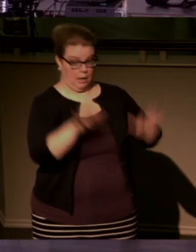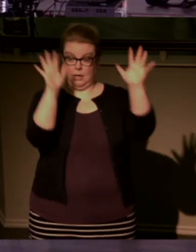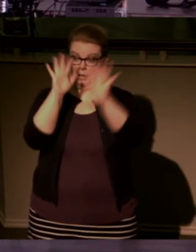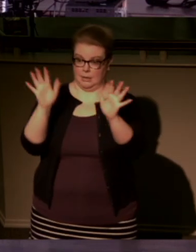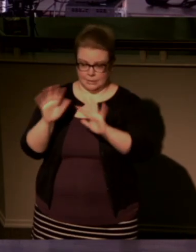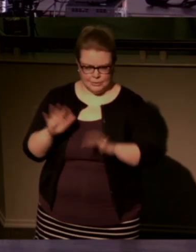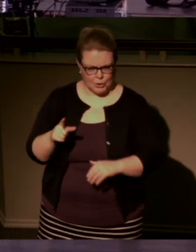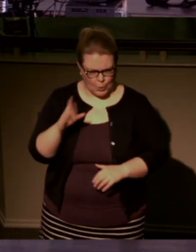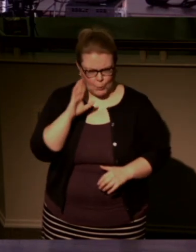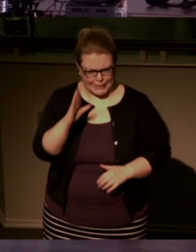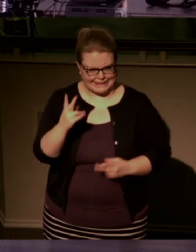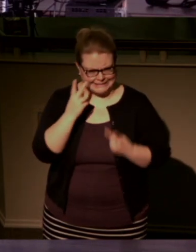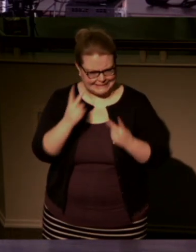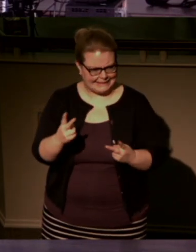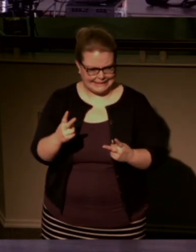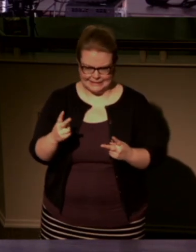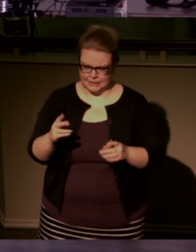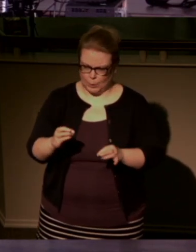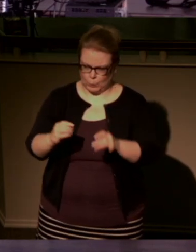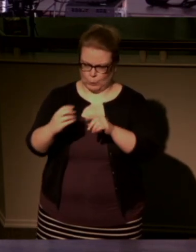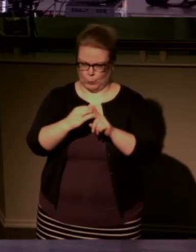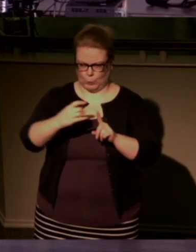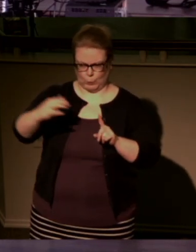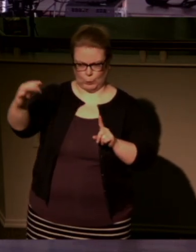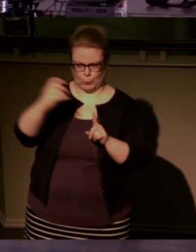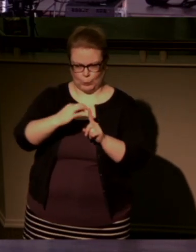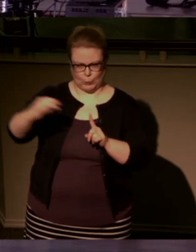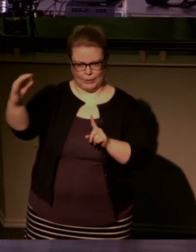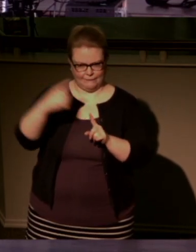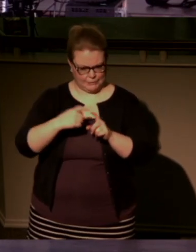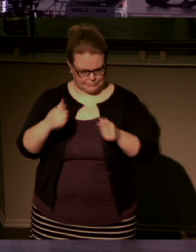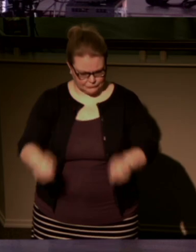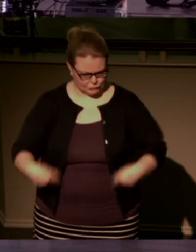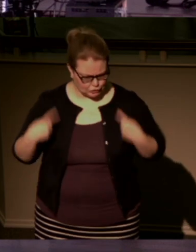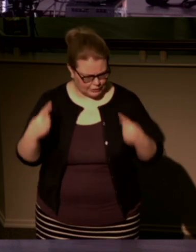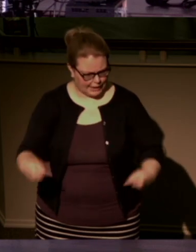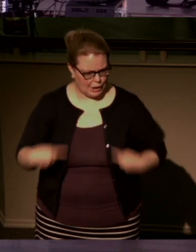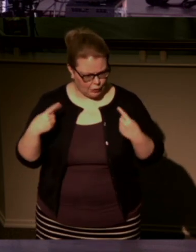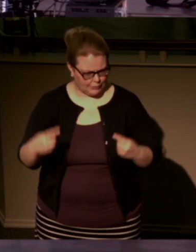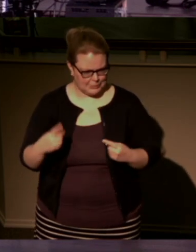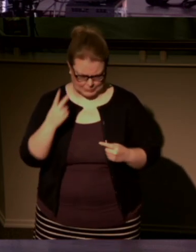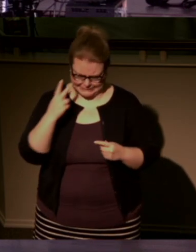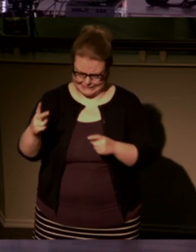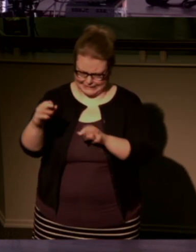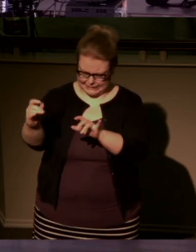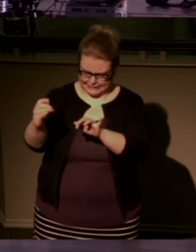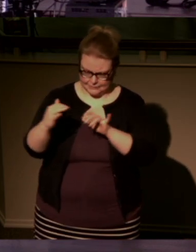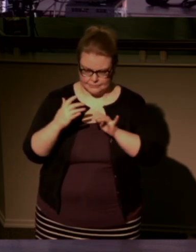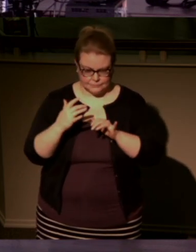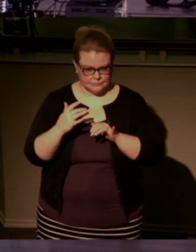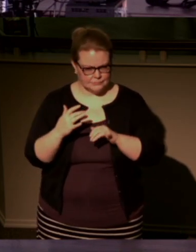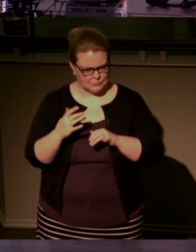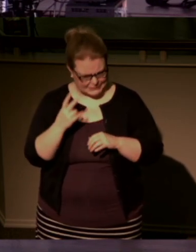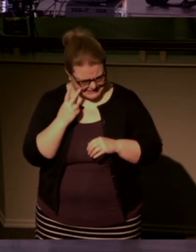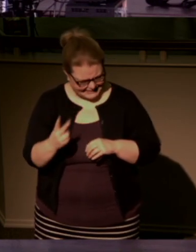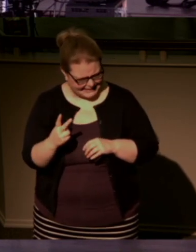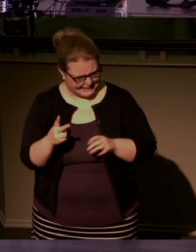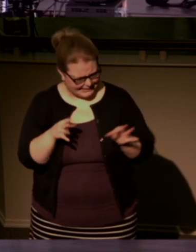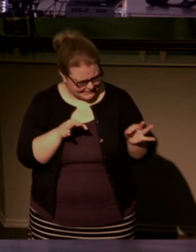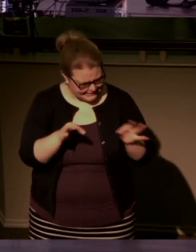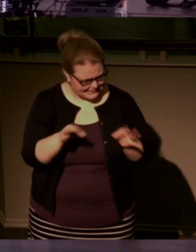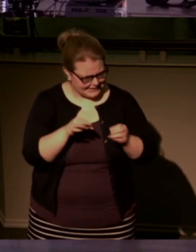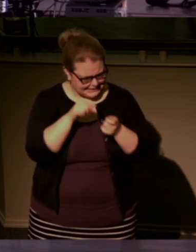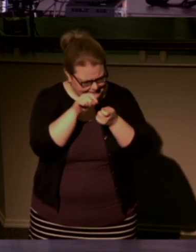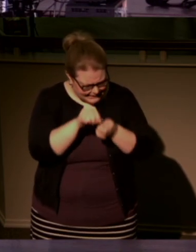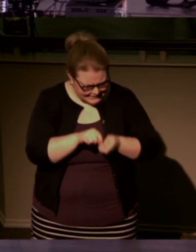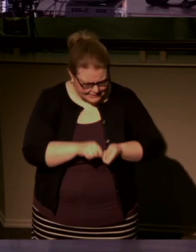smoke trail, his dust trail long before you see him. And so you catch this whole very well orchestrated situation